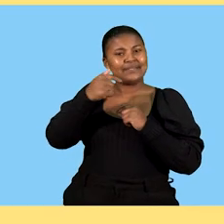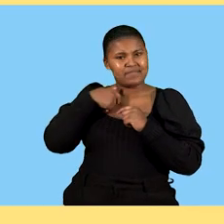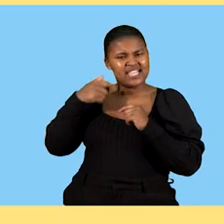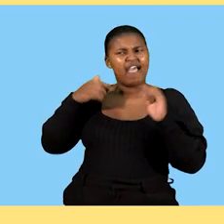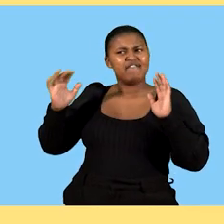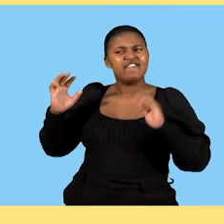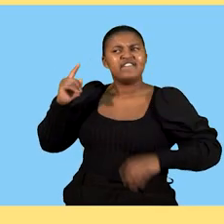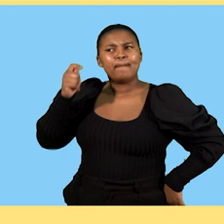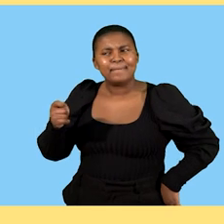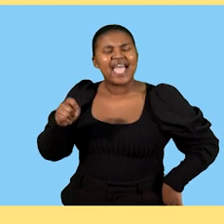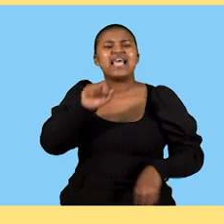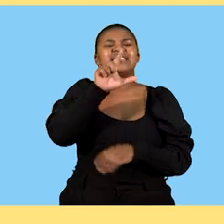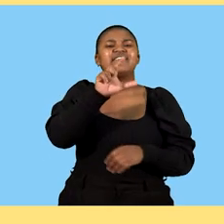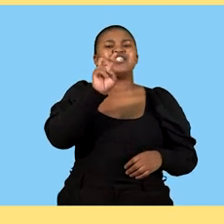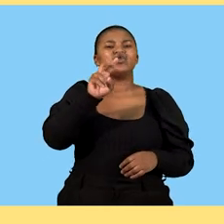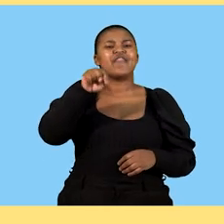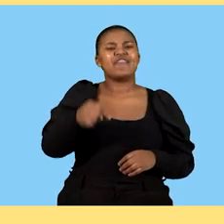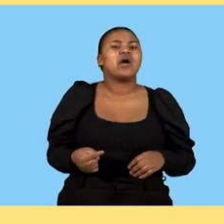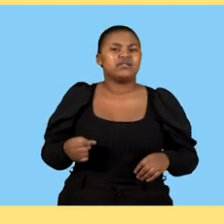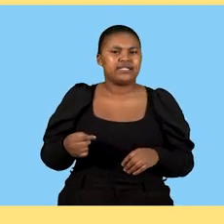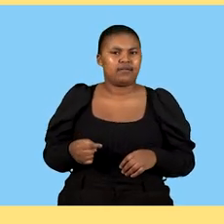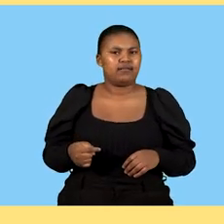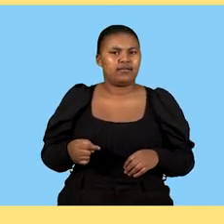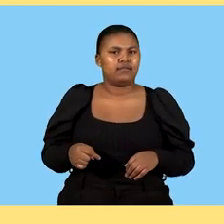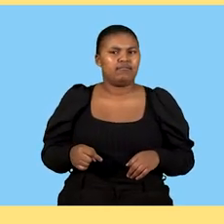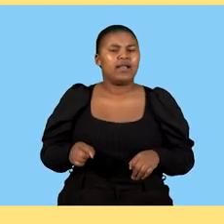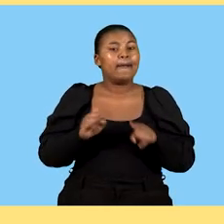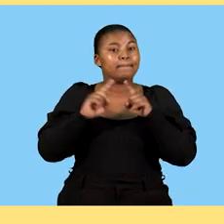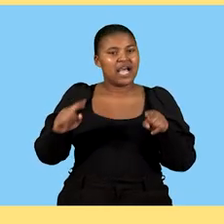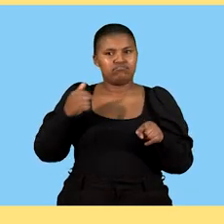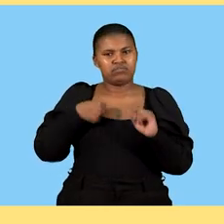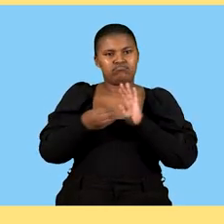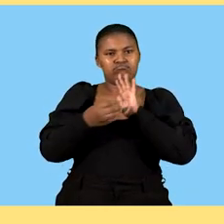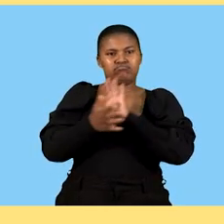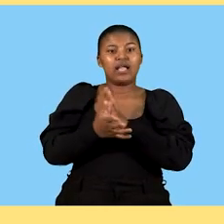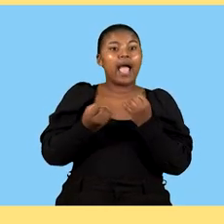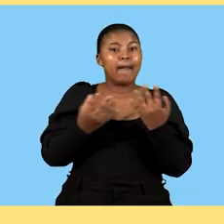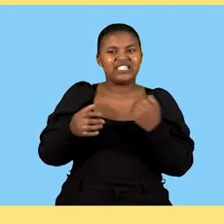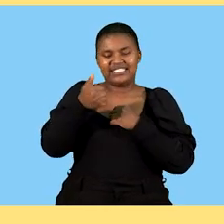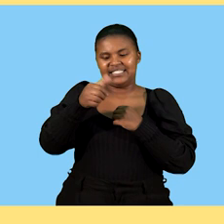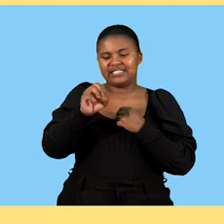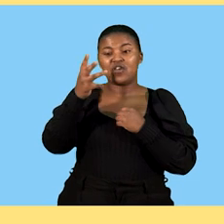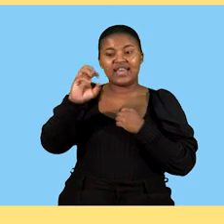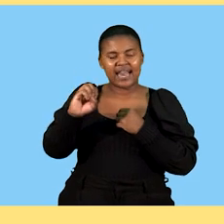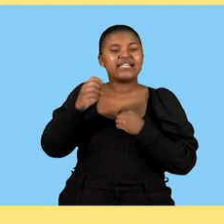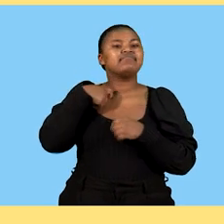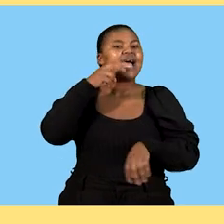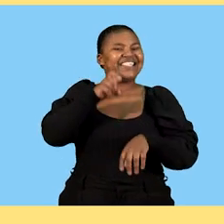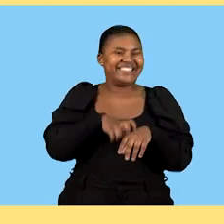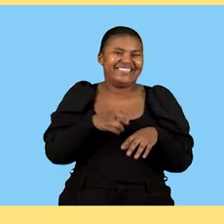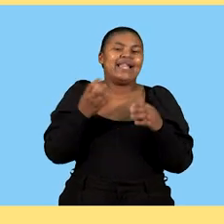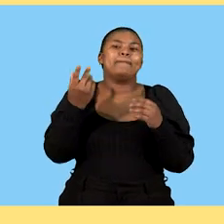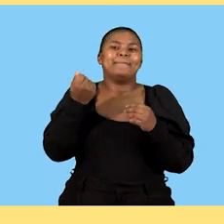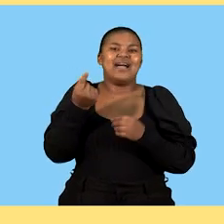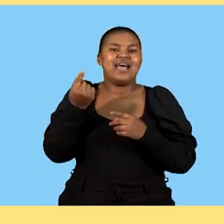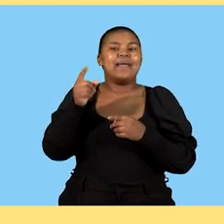in my rent income account, which is an income account, it increases on the credit side. I'll therefore bring the accrued income,